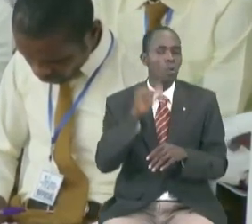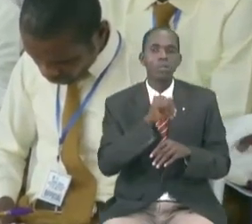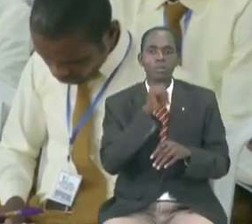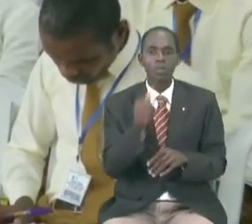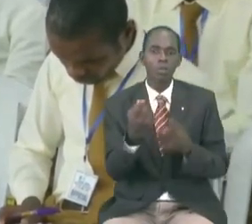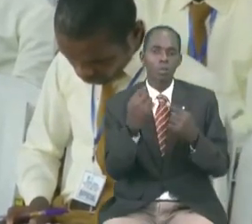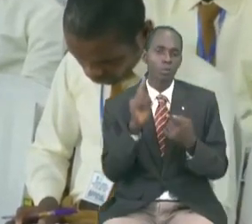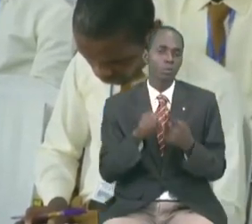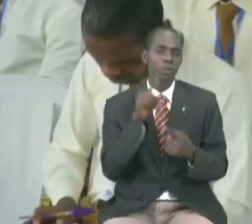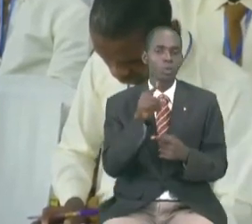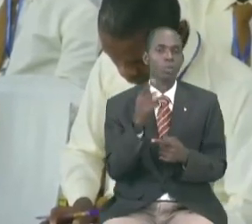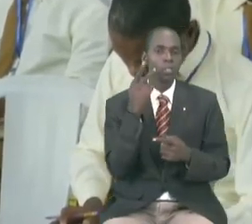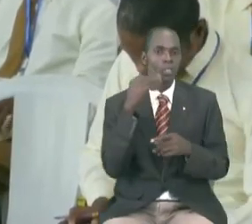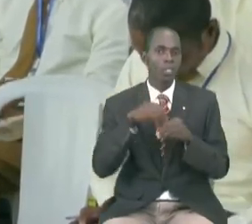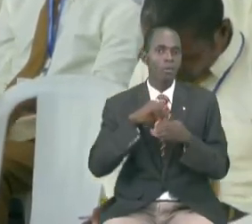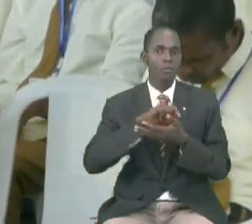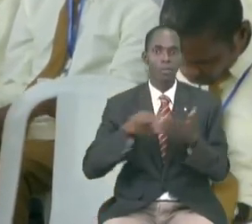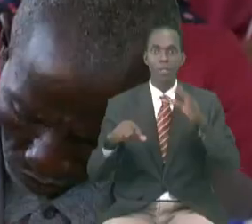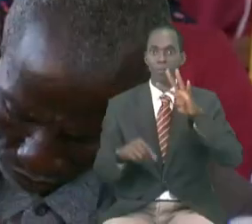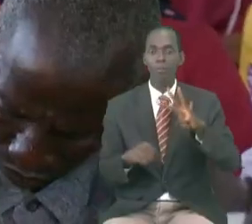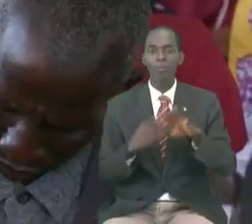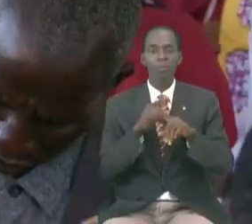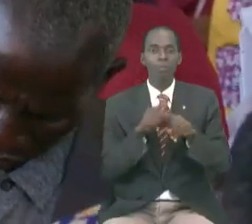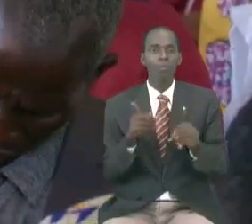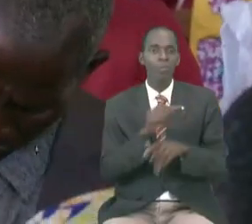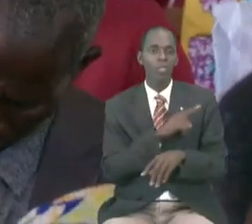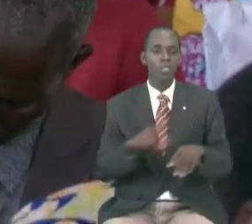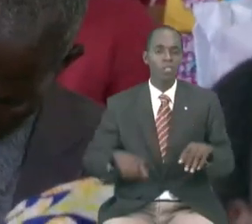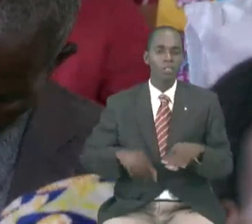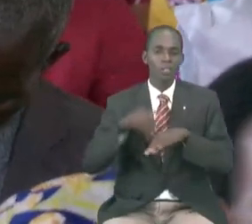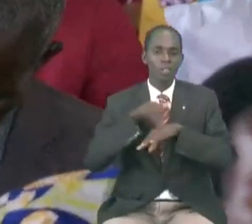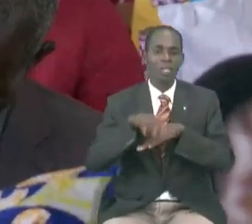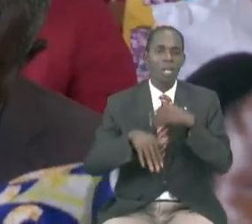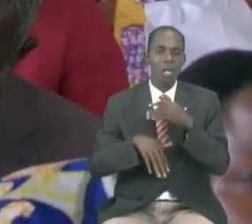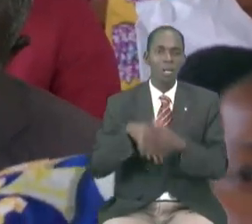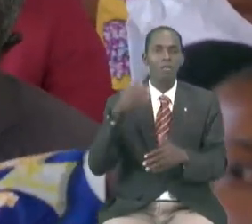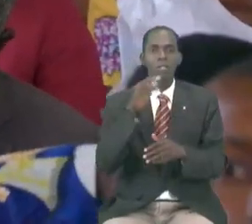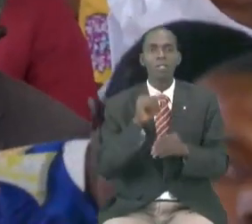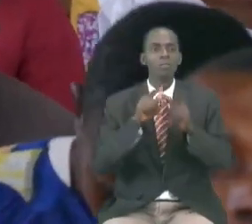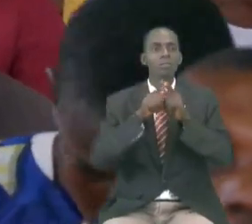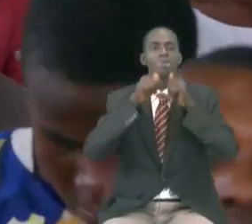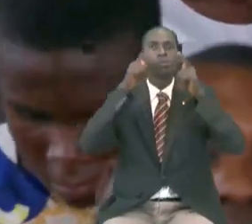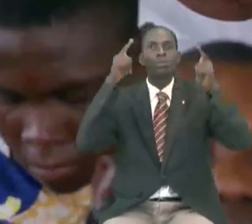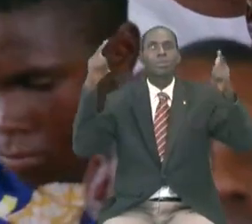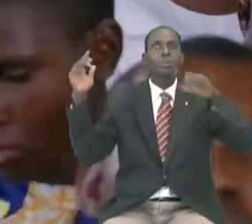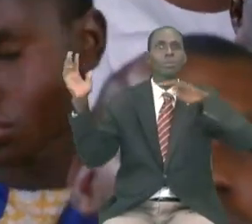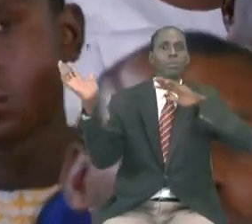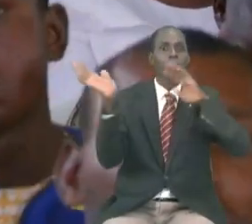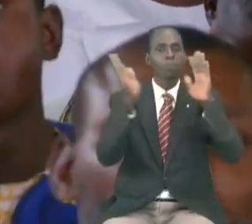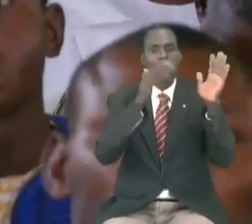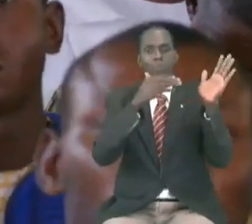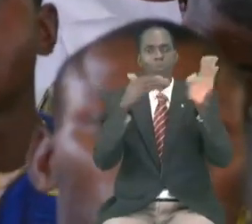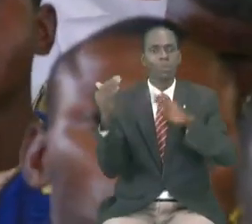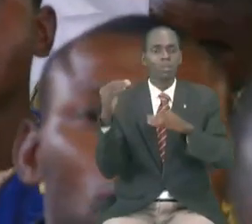great wind to the sea, and there was a mighty tempest in the sea, so